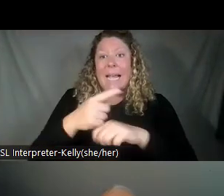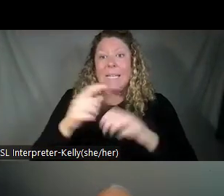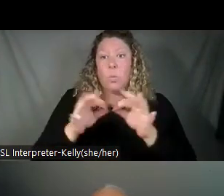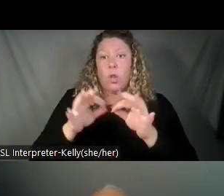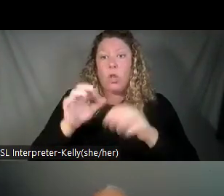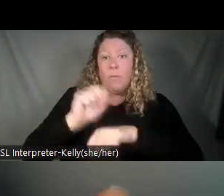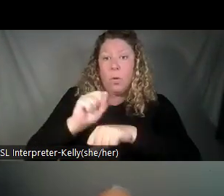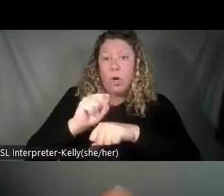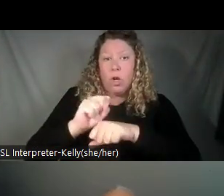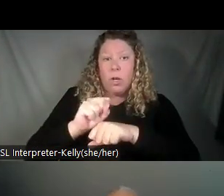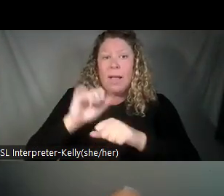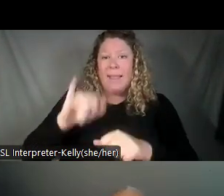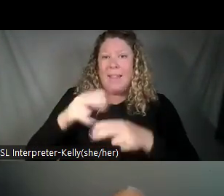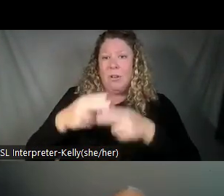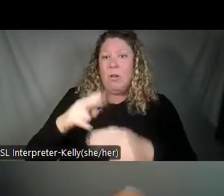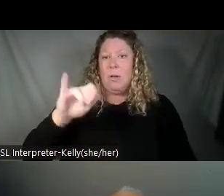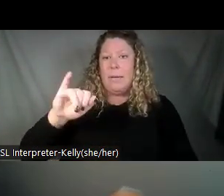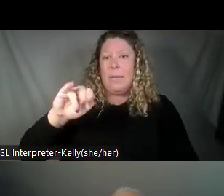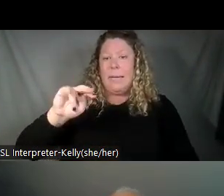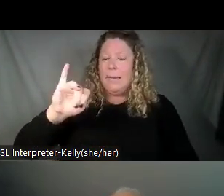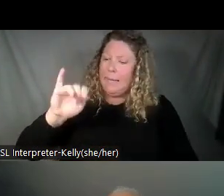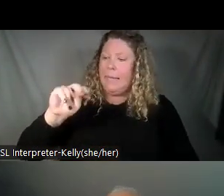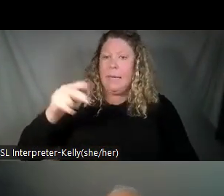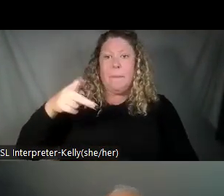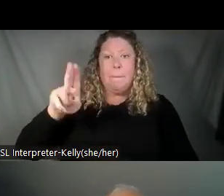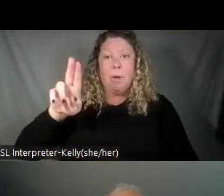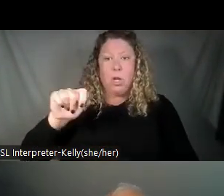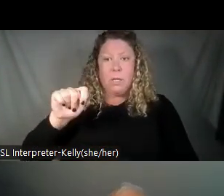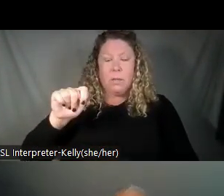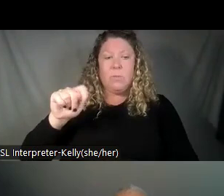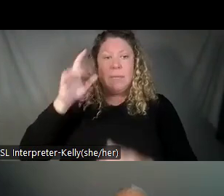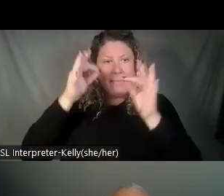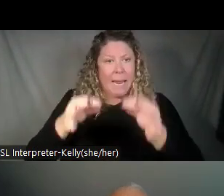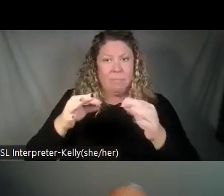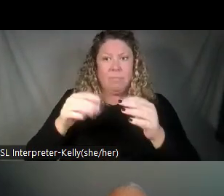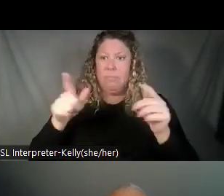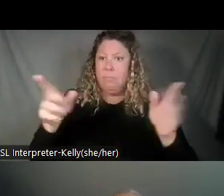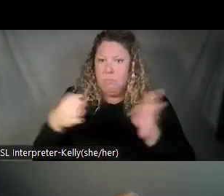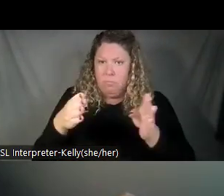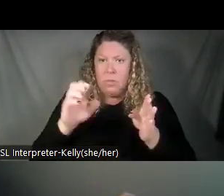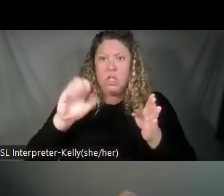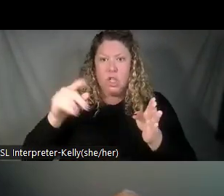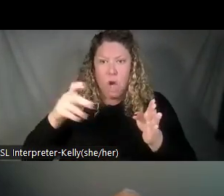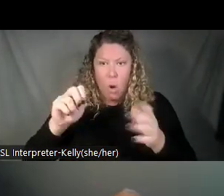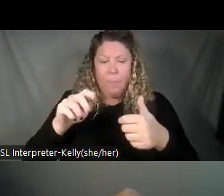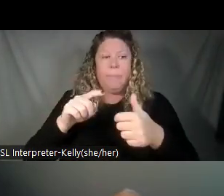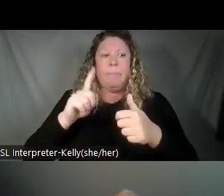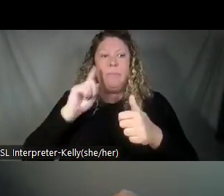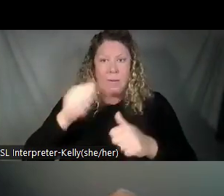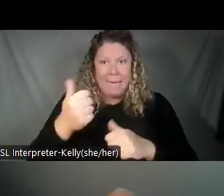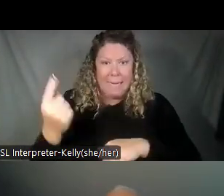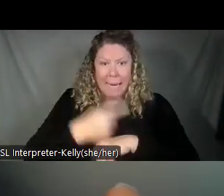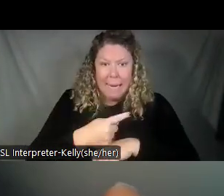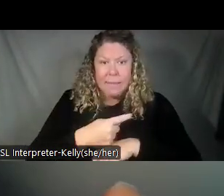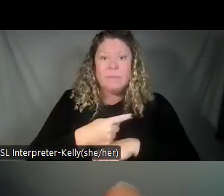that as our input. And we've decided this is how much work we're doing. This is the velocity. This is what needs to be done.